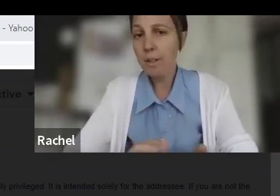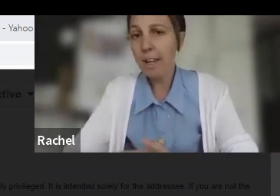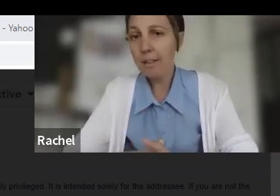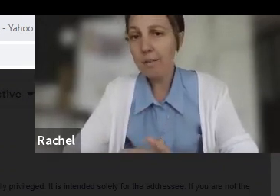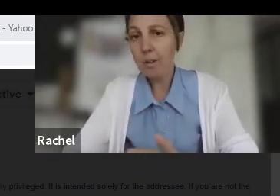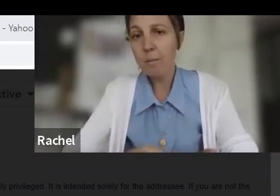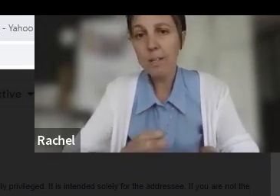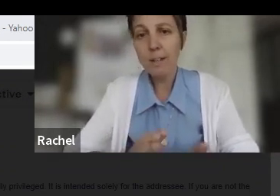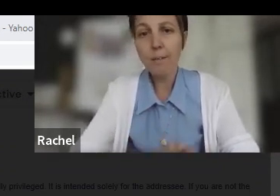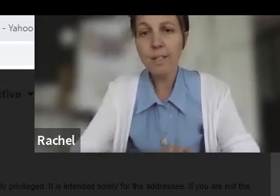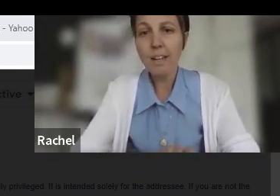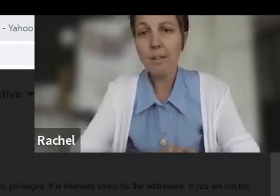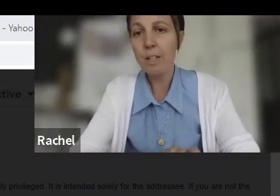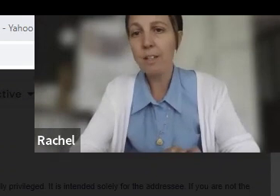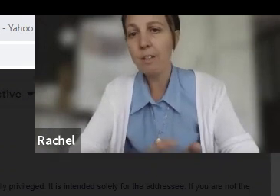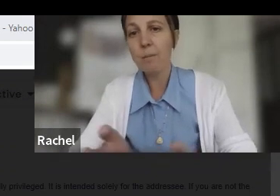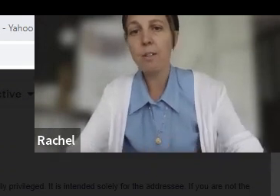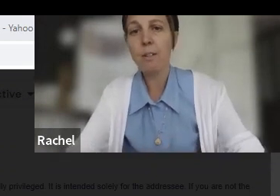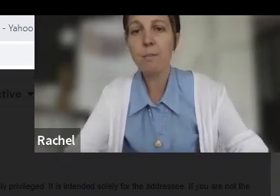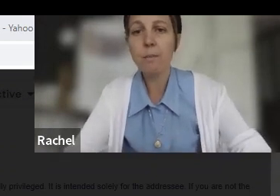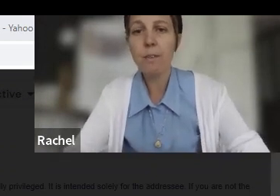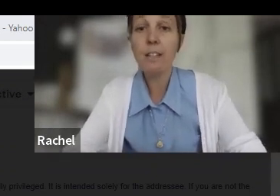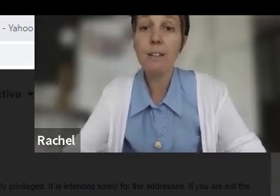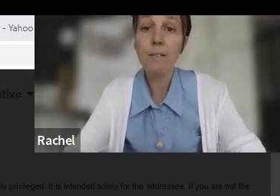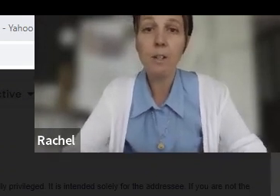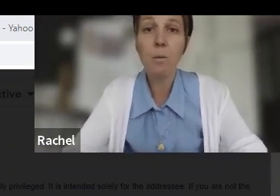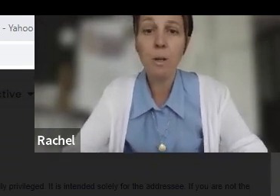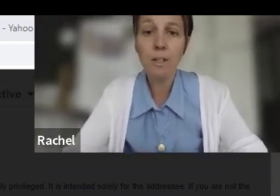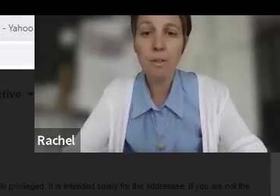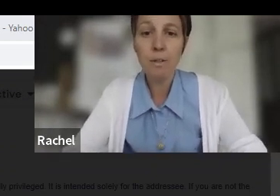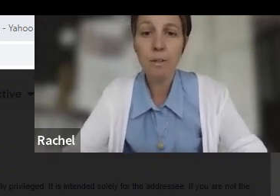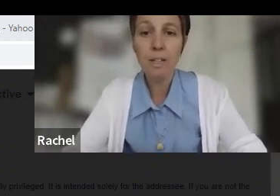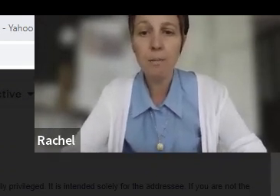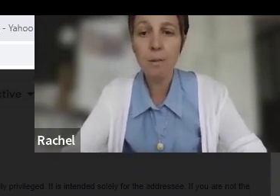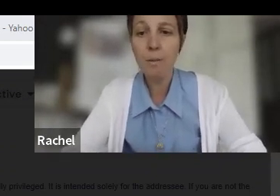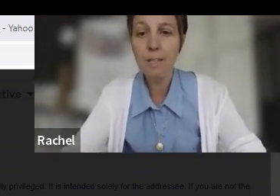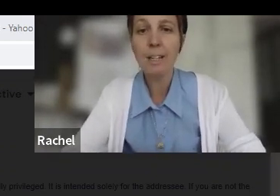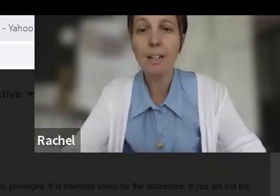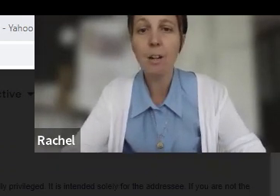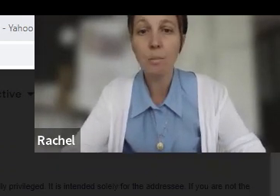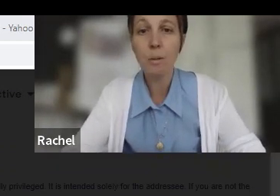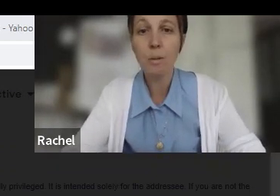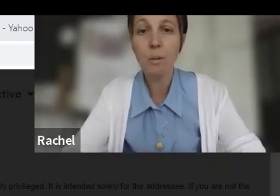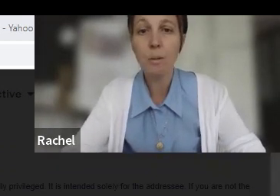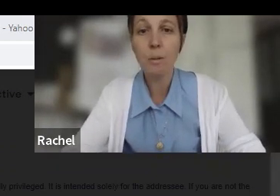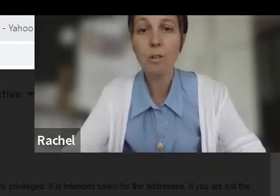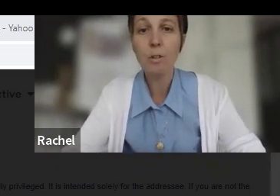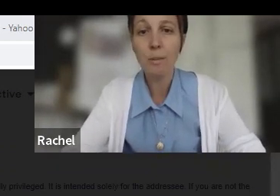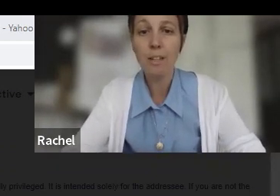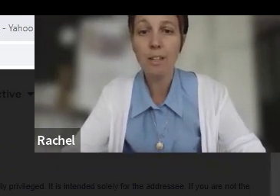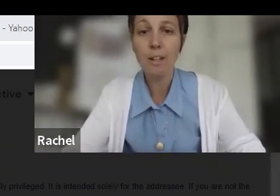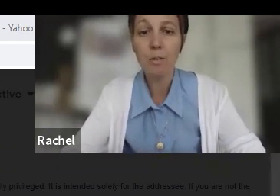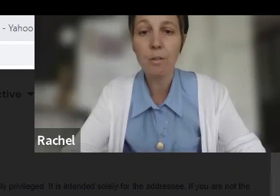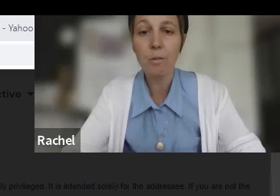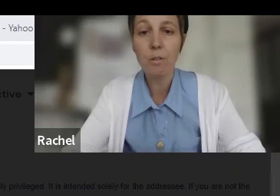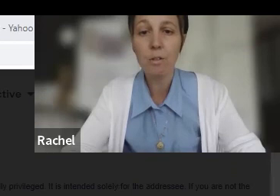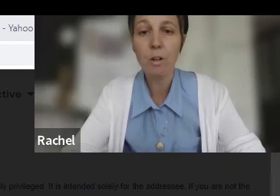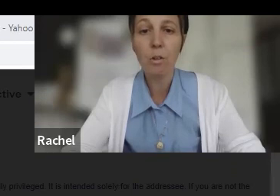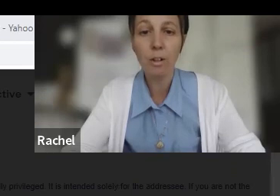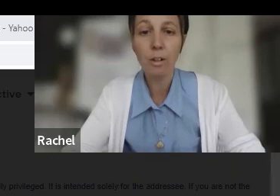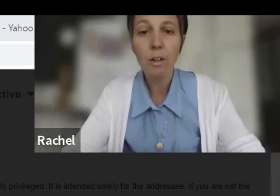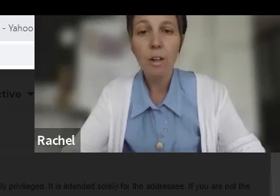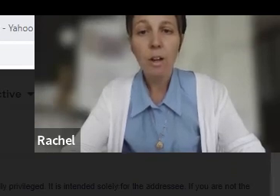the length of the groups. They're from 10 weeks up to, I say 15 weeks. Our schema group is slightly longer, but predominantly that's the only one that